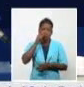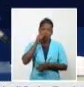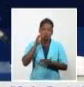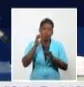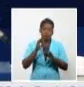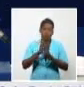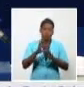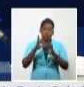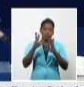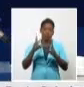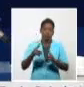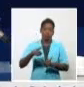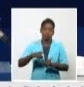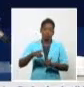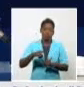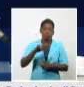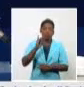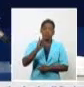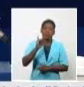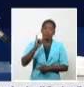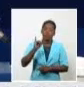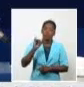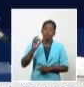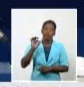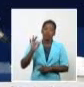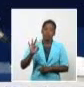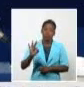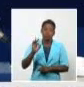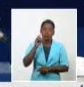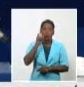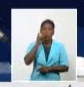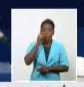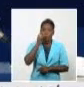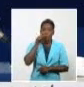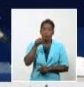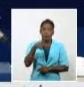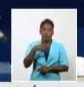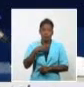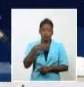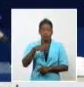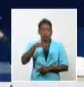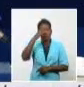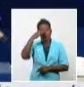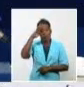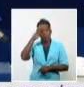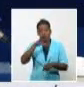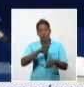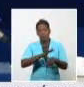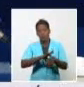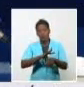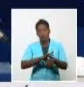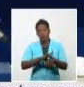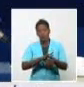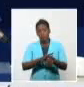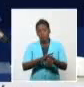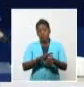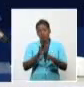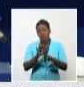our country, that is for 49.9%, and 7 with a cumulative